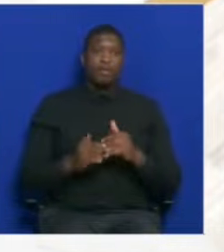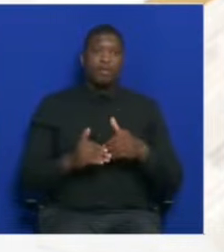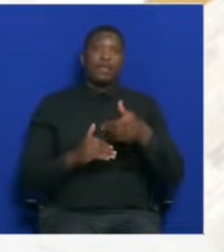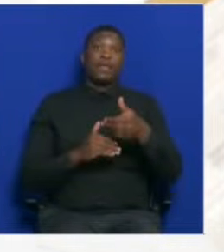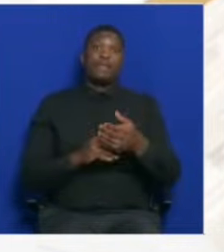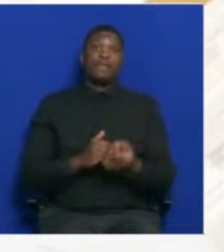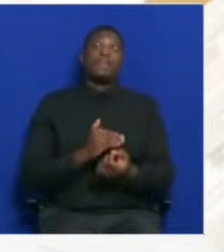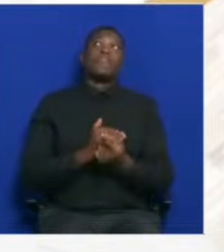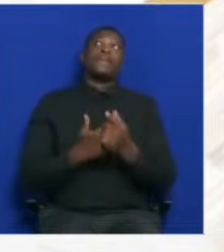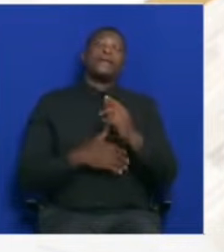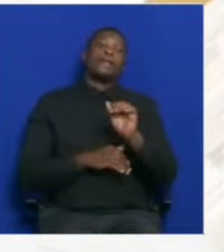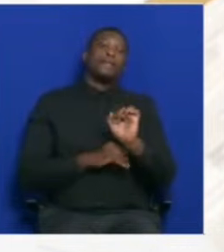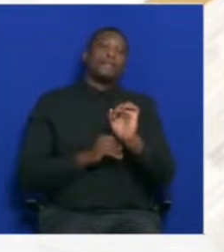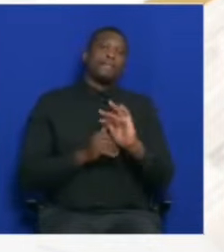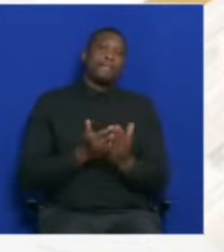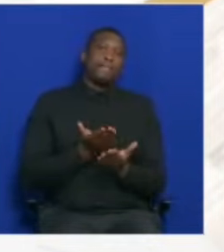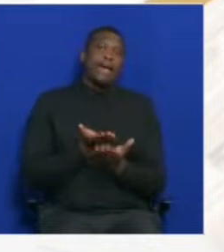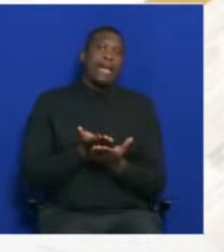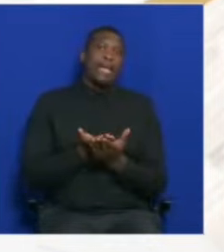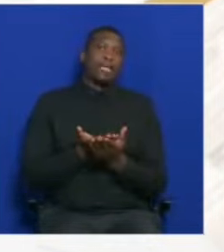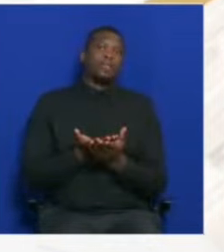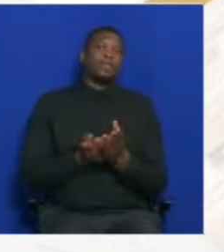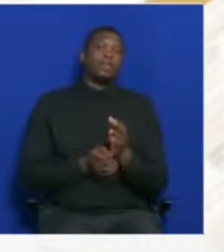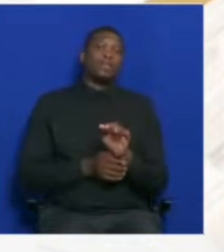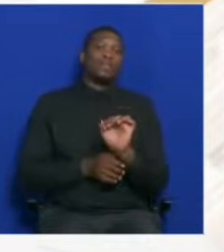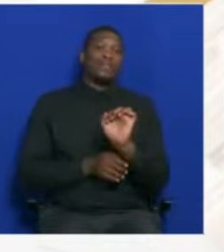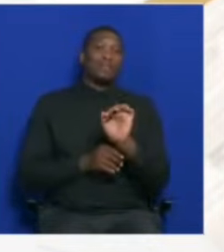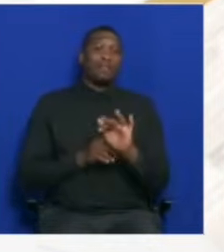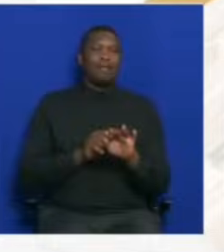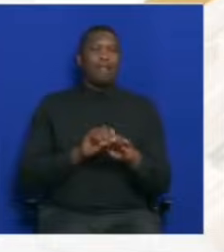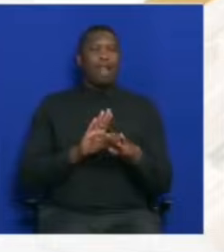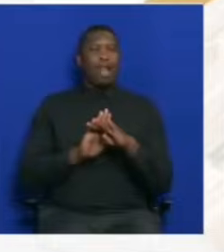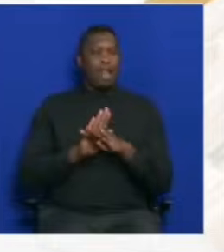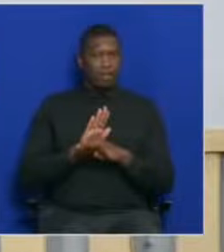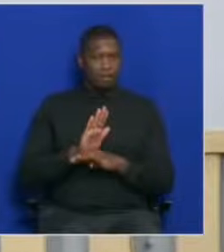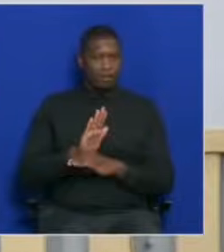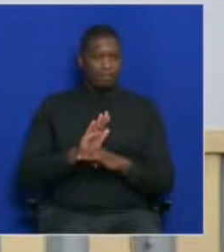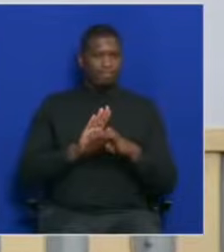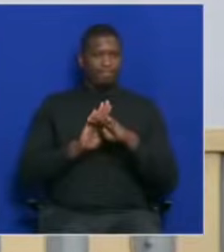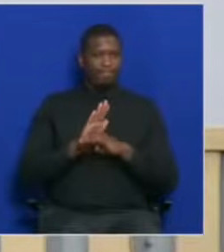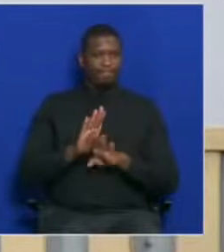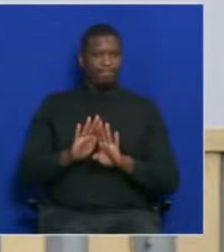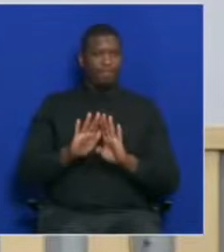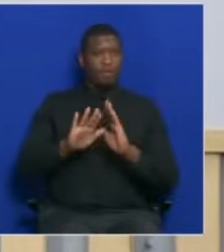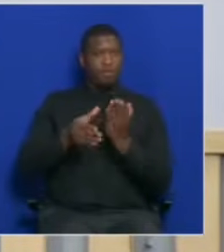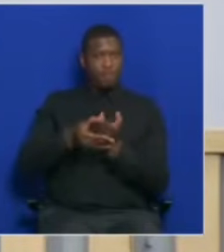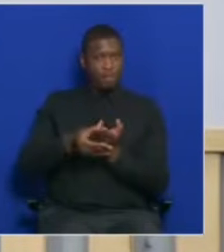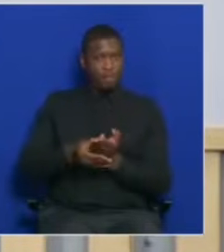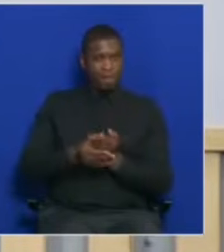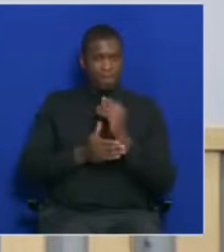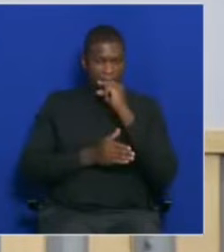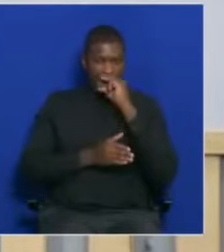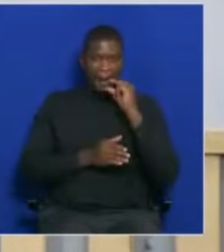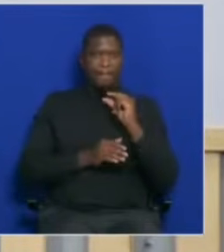to it is that list of cases that's attached as Annexure G to this.